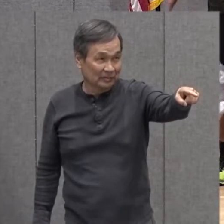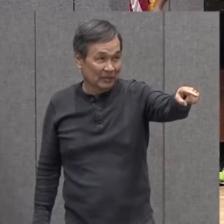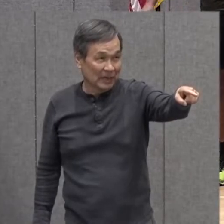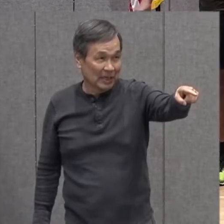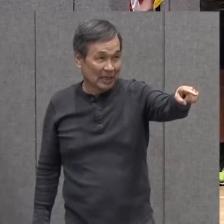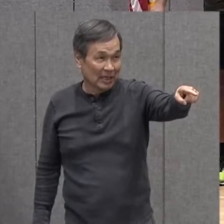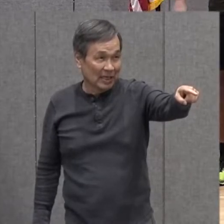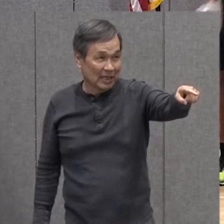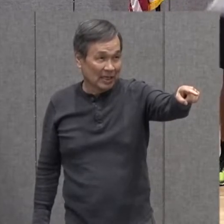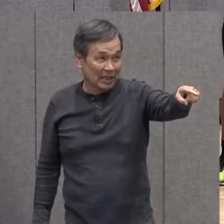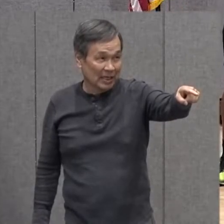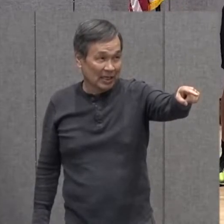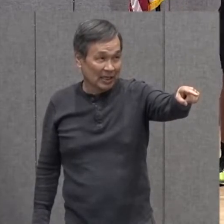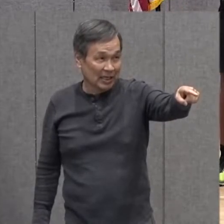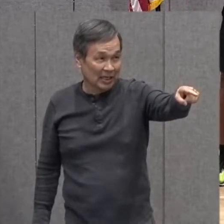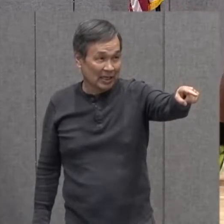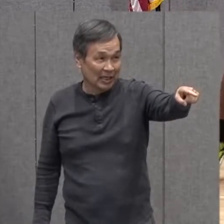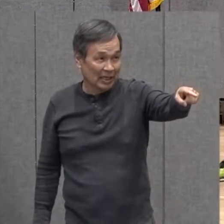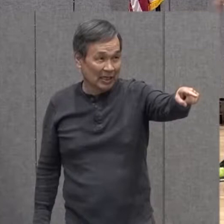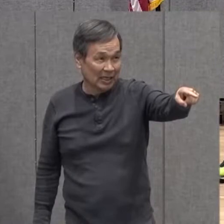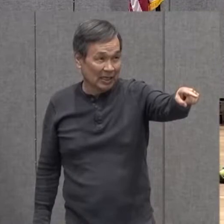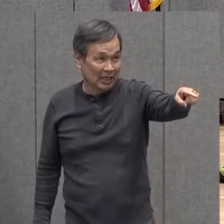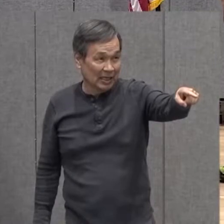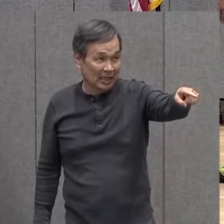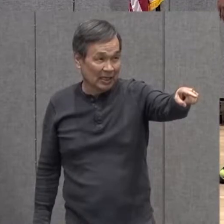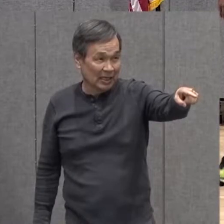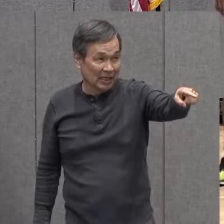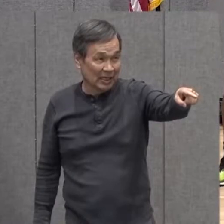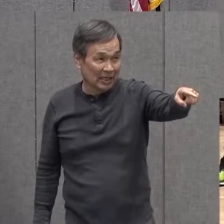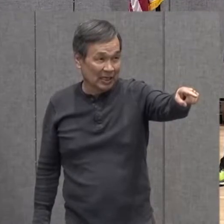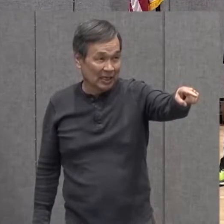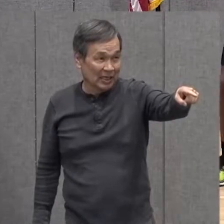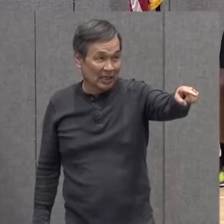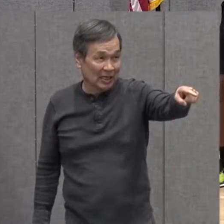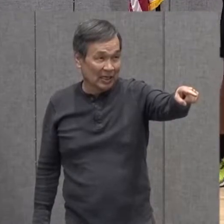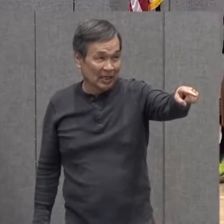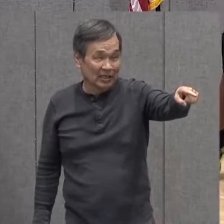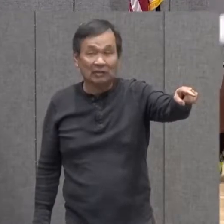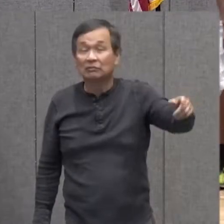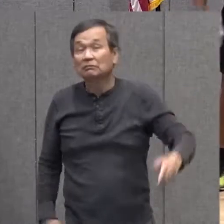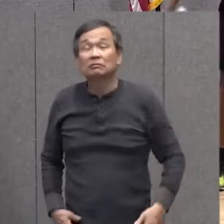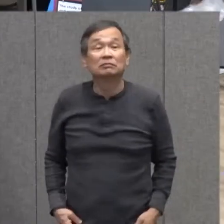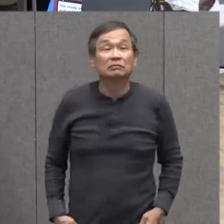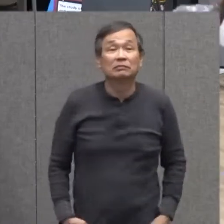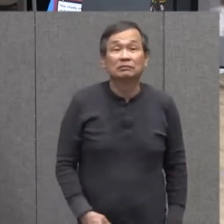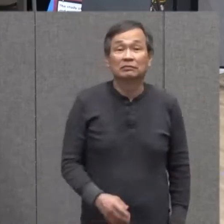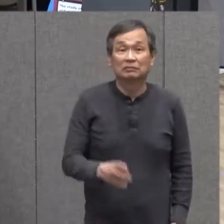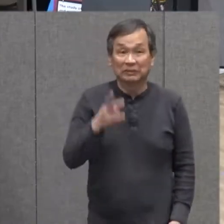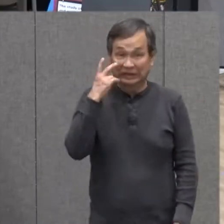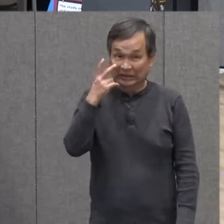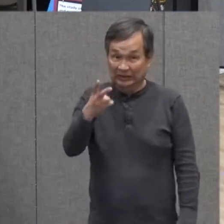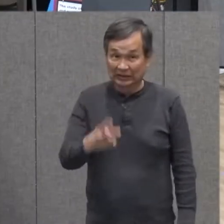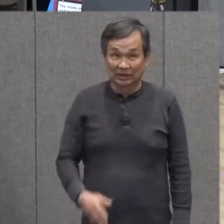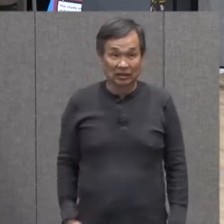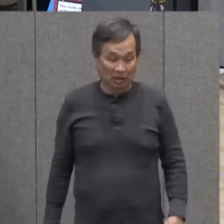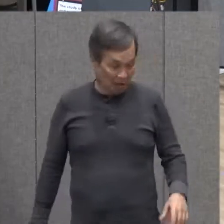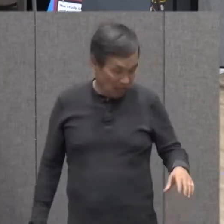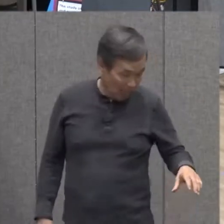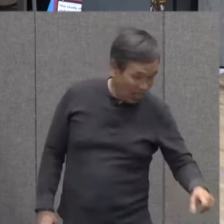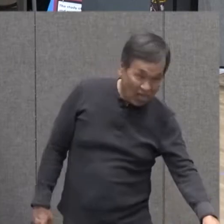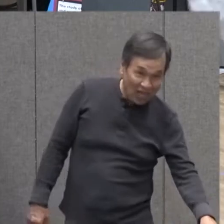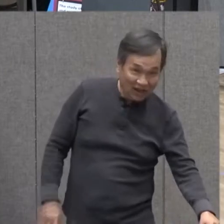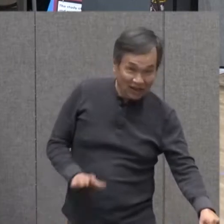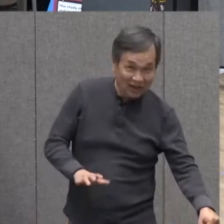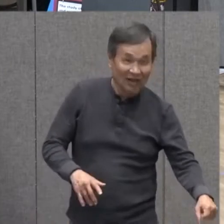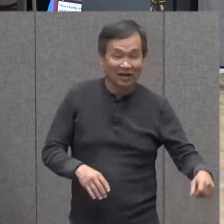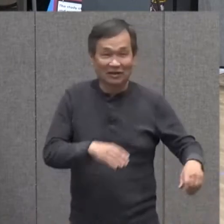que la ganemos, ganémosla a un nivel muy alto. Cualquier mano y agarrándola a un nivel muy alto.